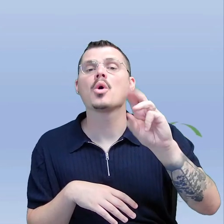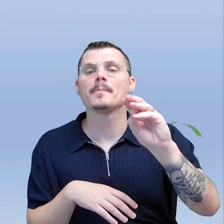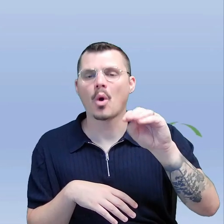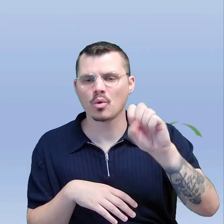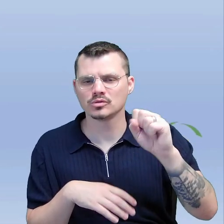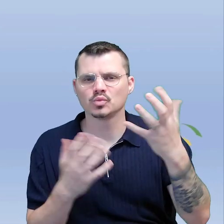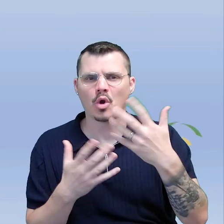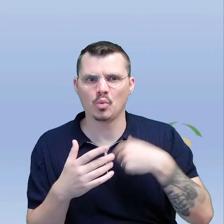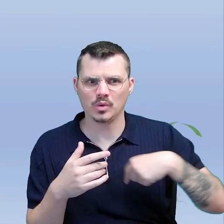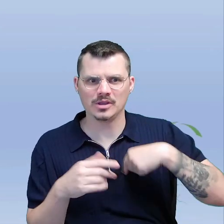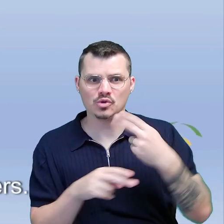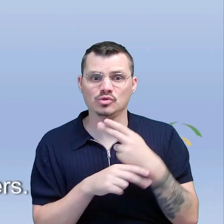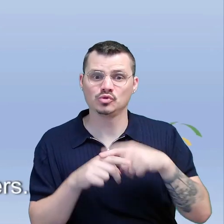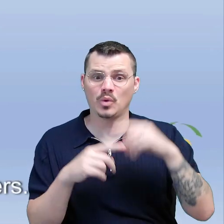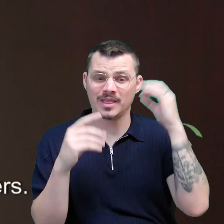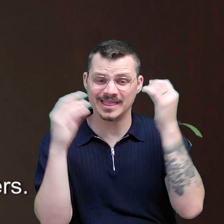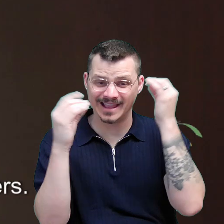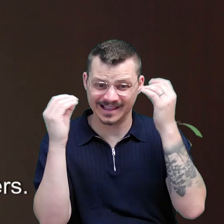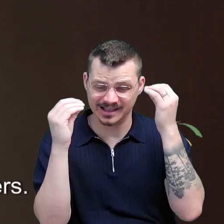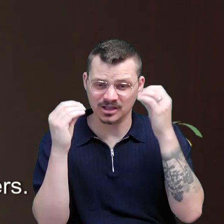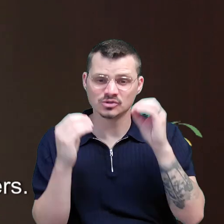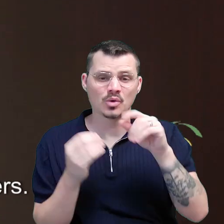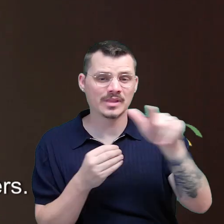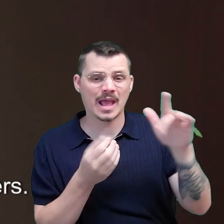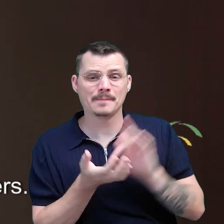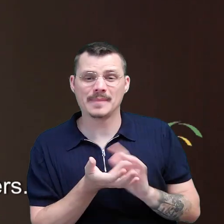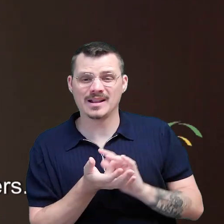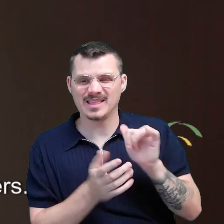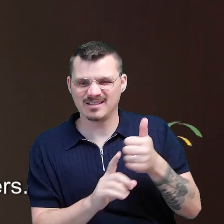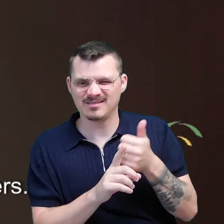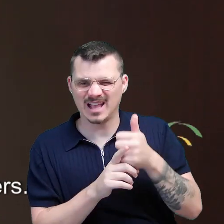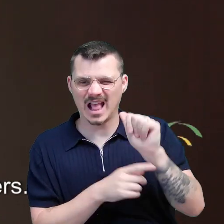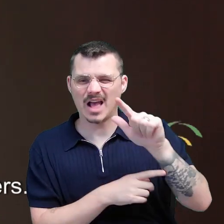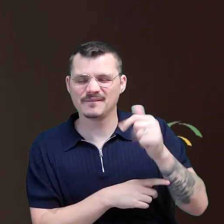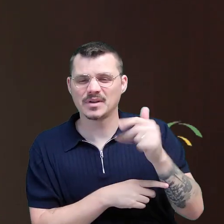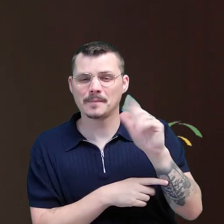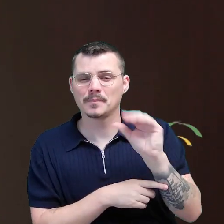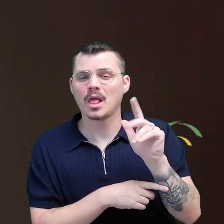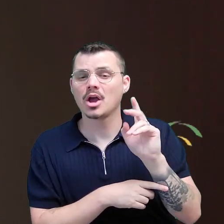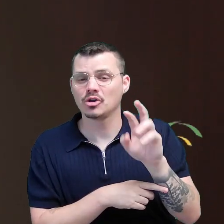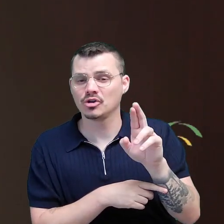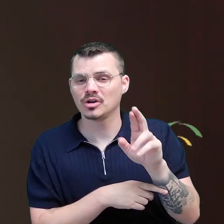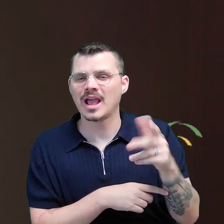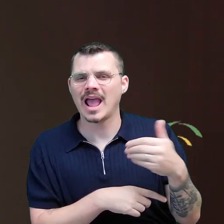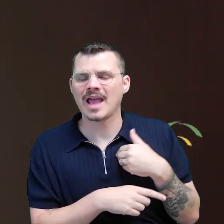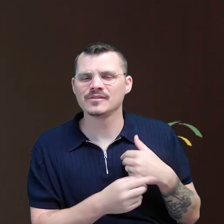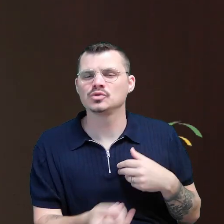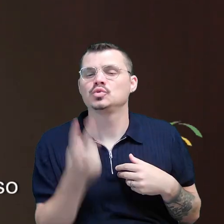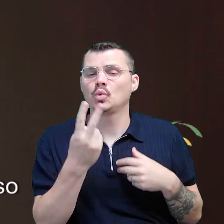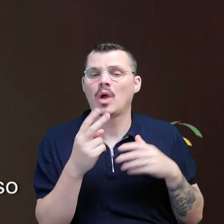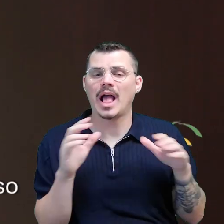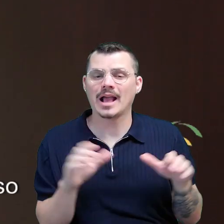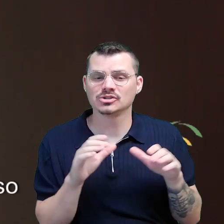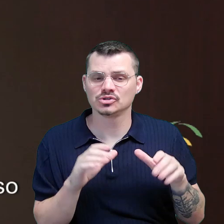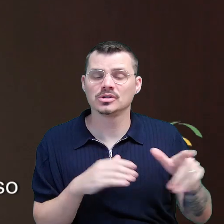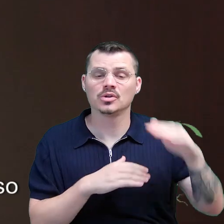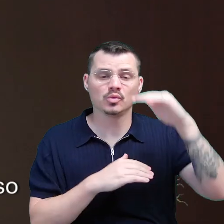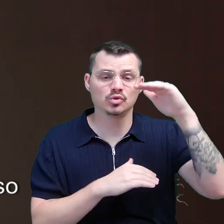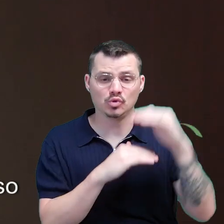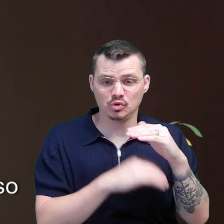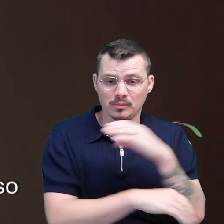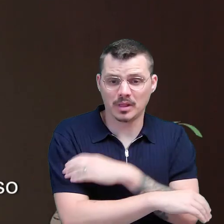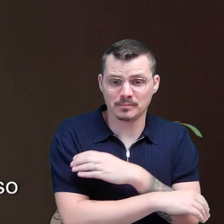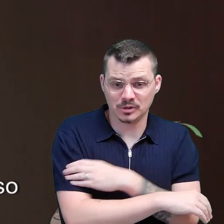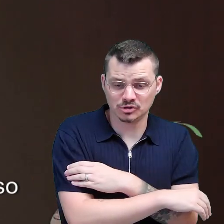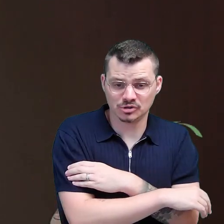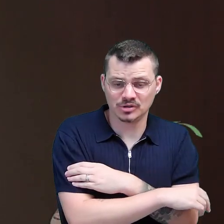we think with. And so these medicines, the alpha blockers, they have a dual action. They reduce blood pressure